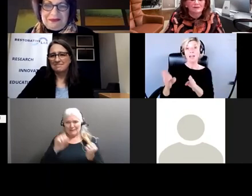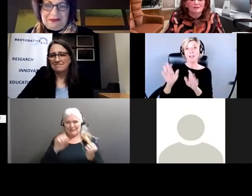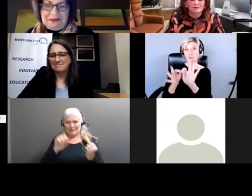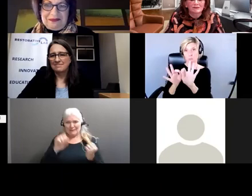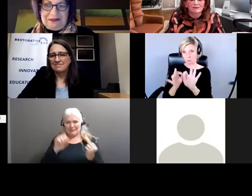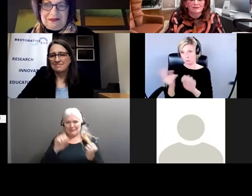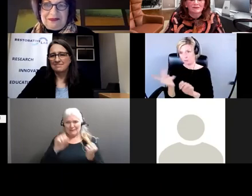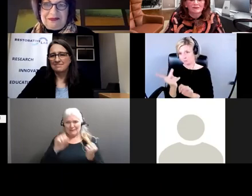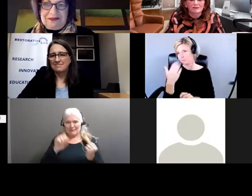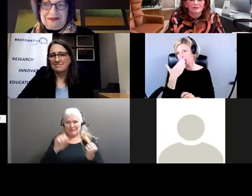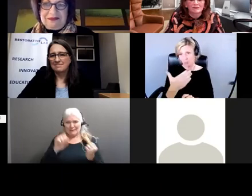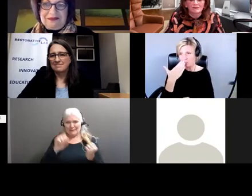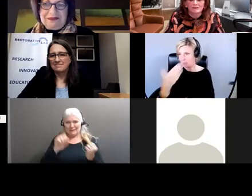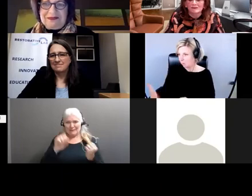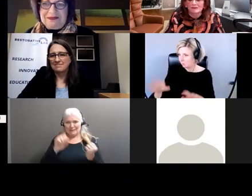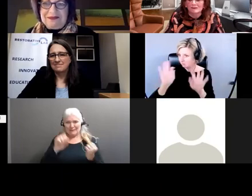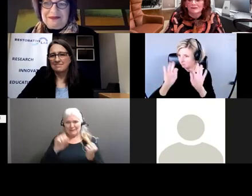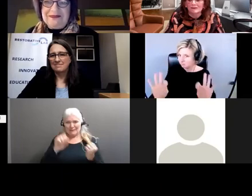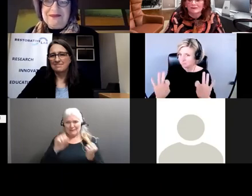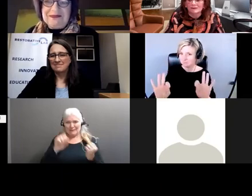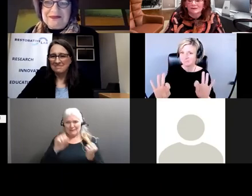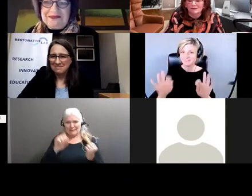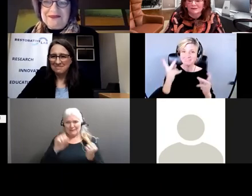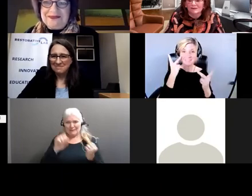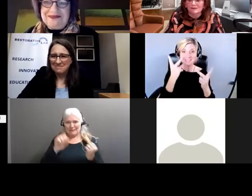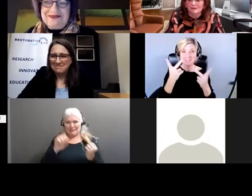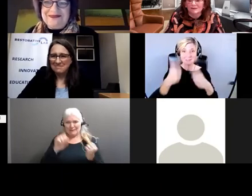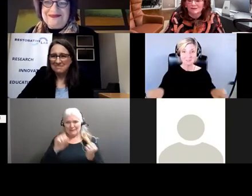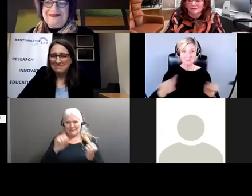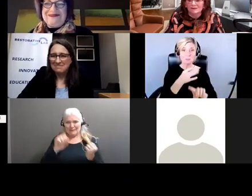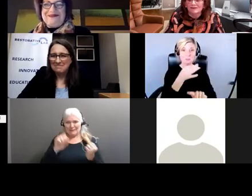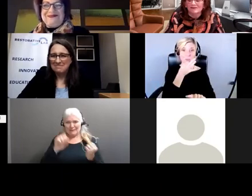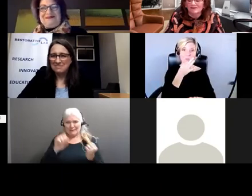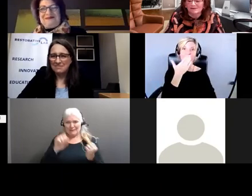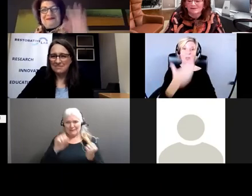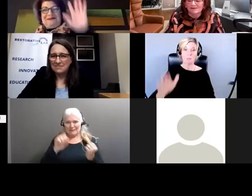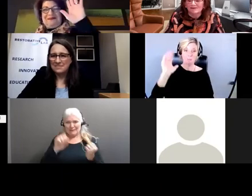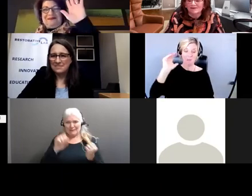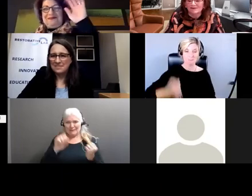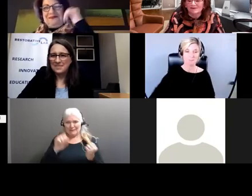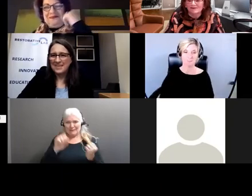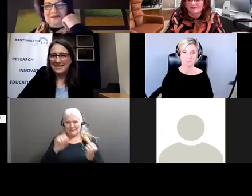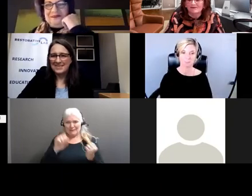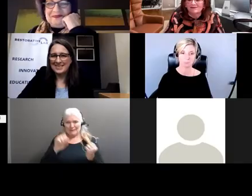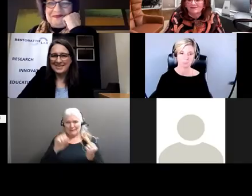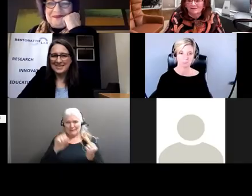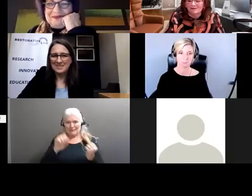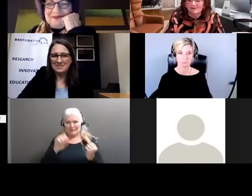And we will talk to you very soon. Have a good day, everyone. Thank you.